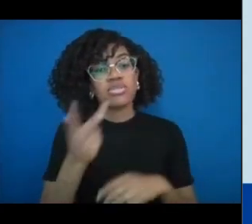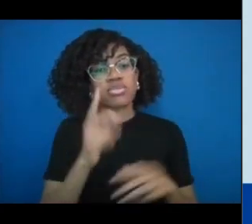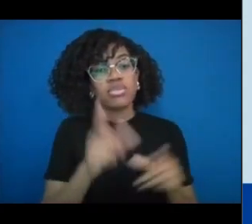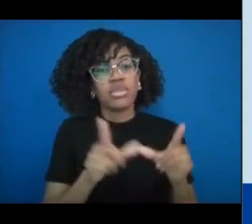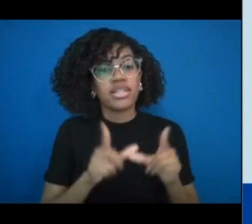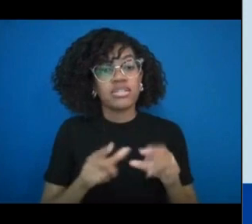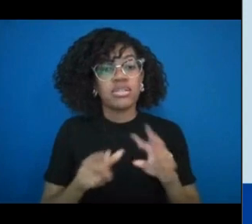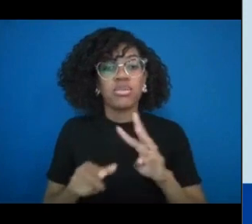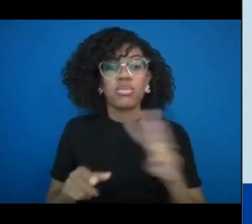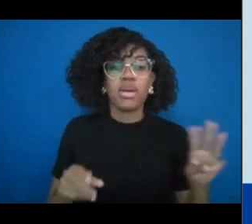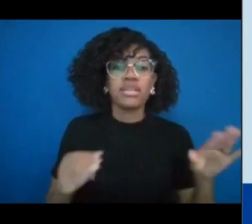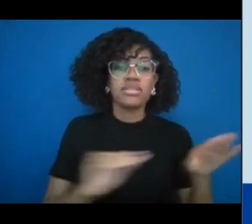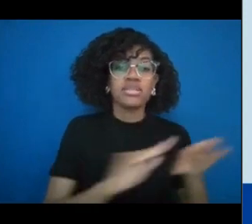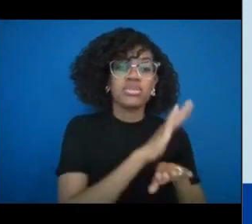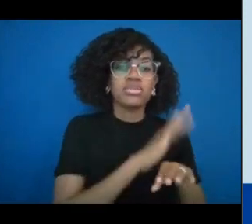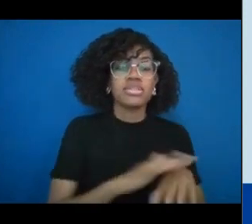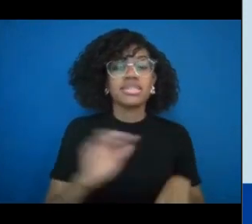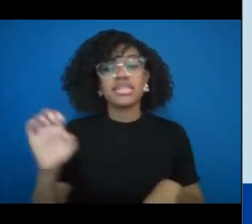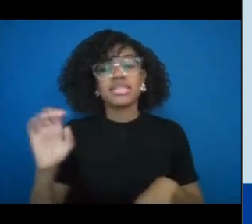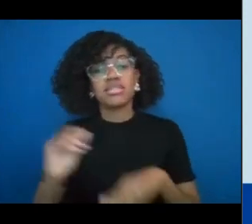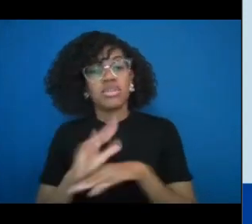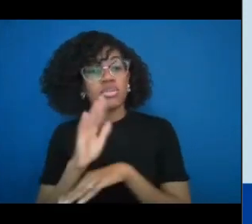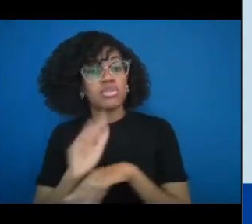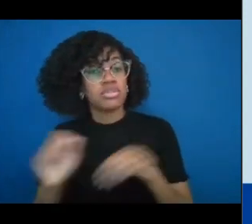Coast or East Coast?